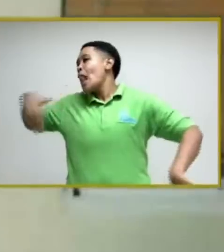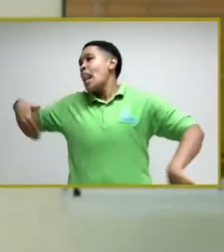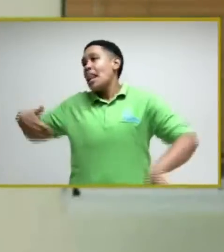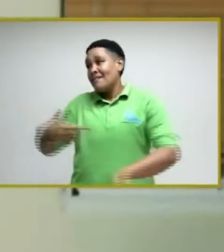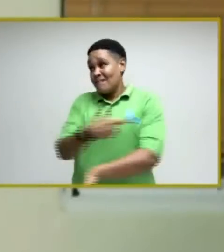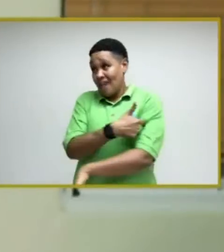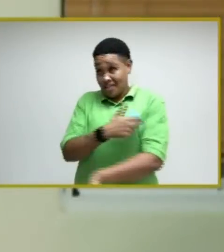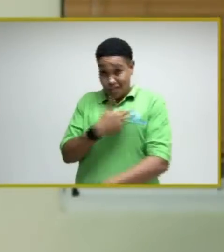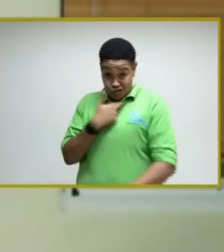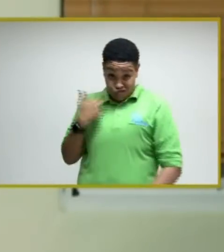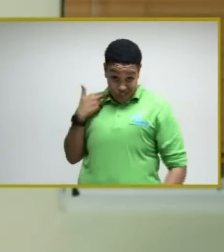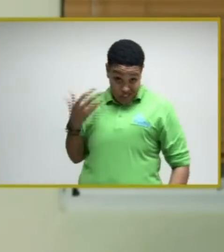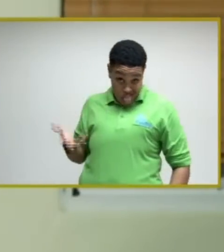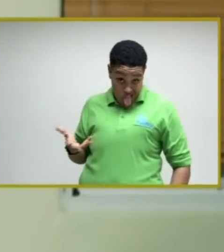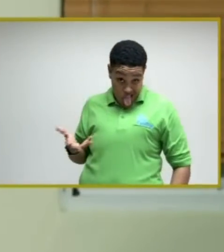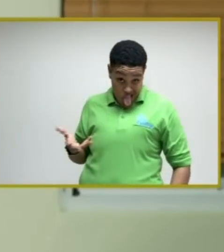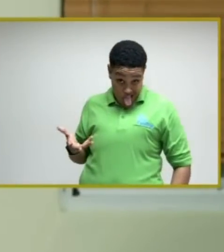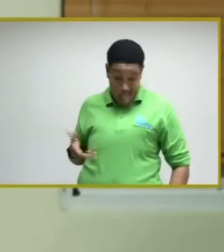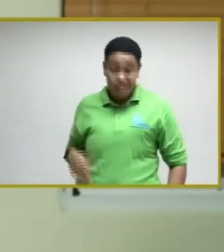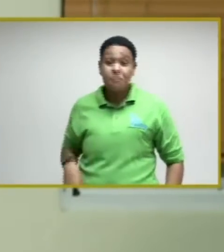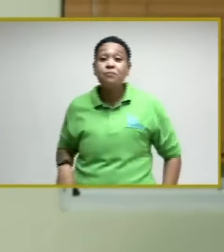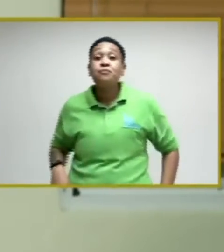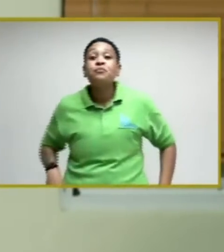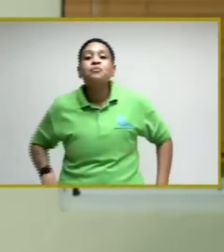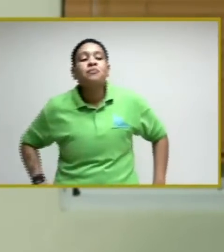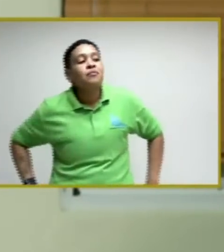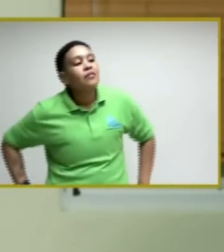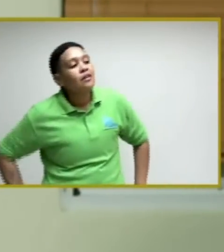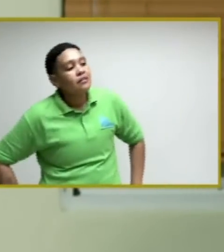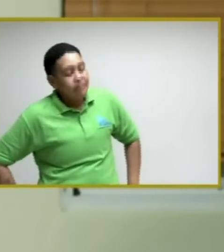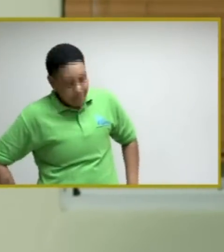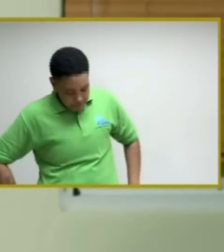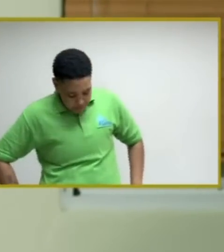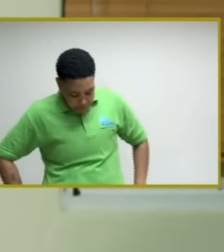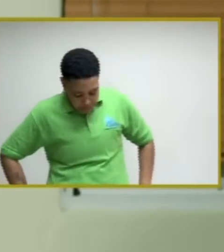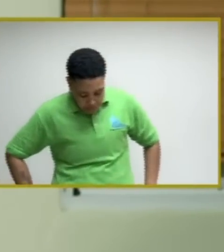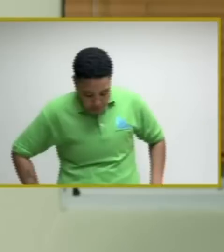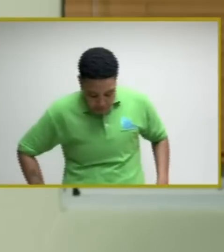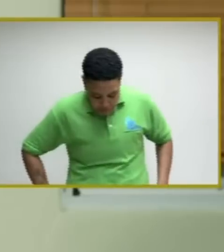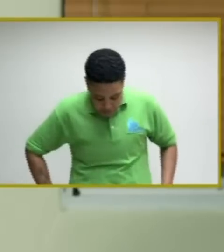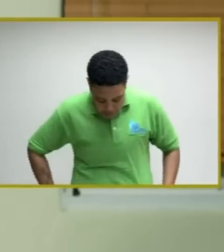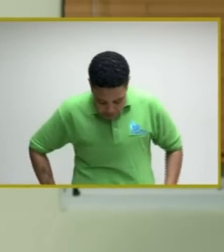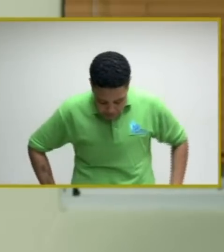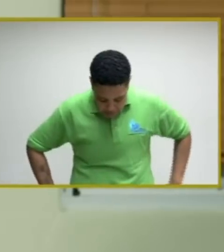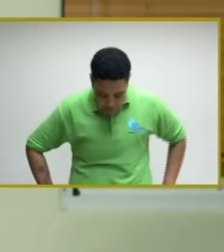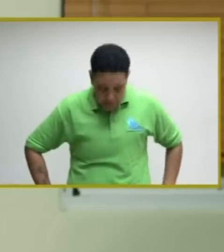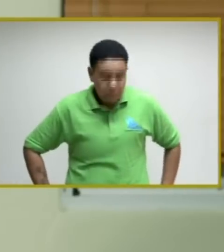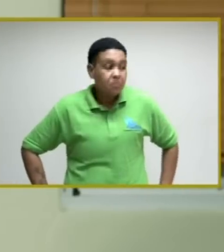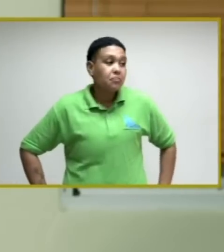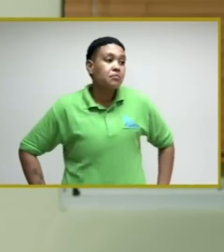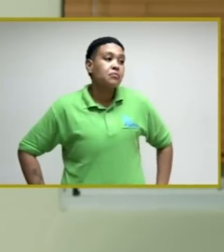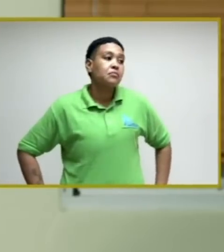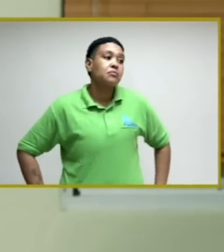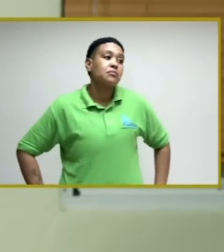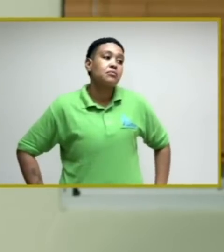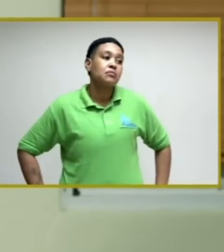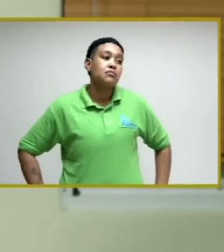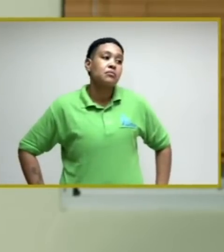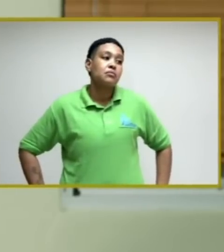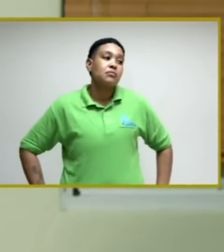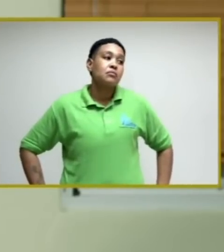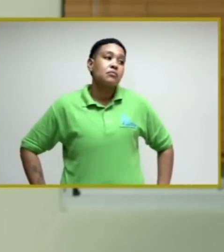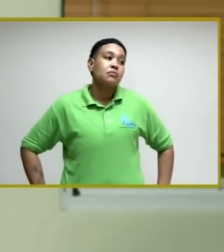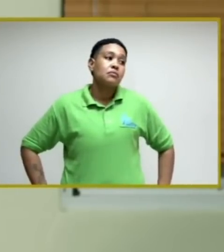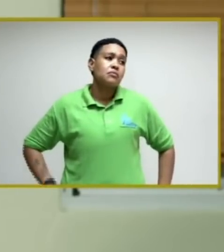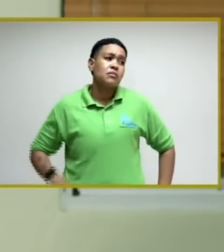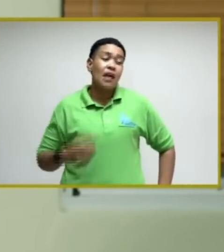Okay, well, first of all, I'm going to take your word for what that CDC document